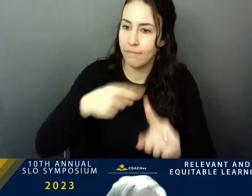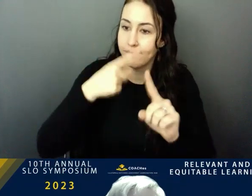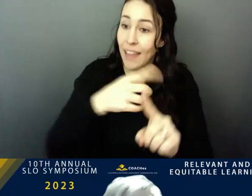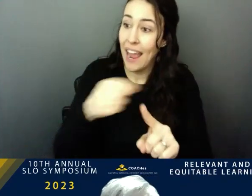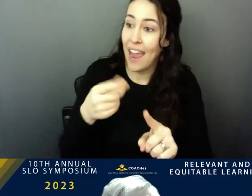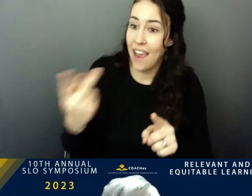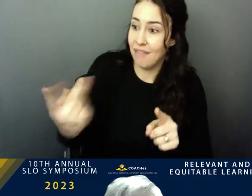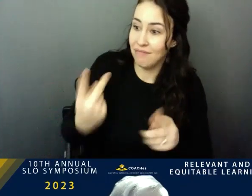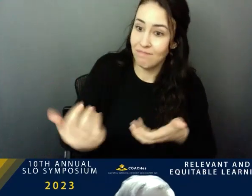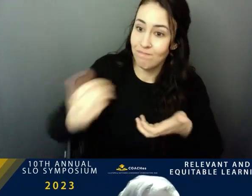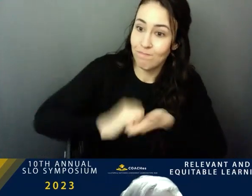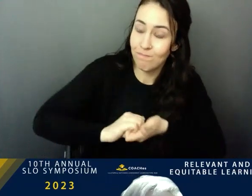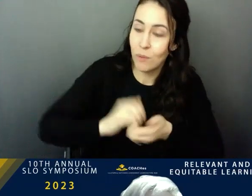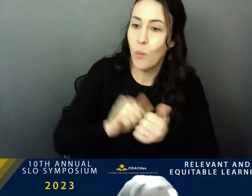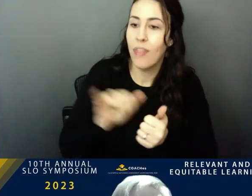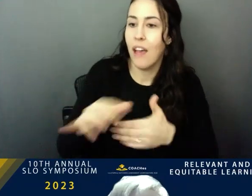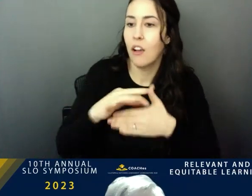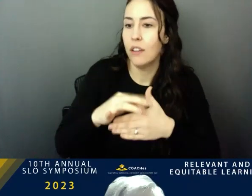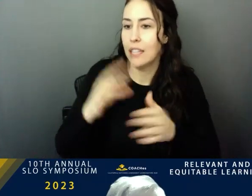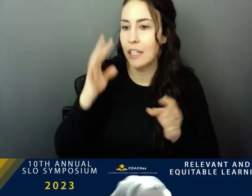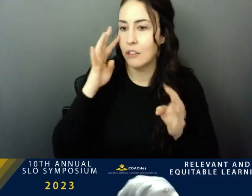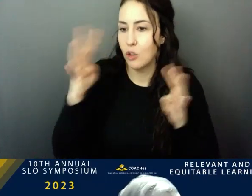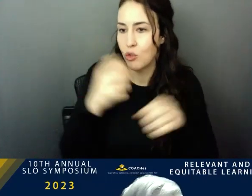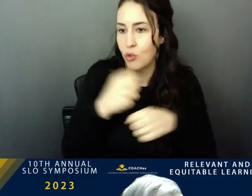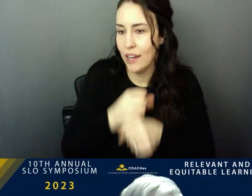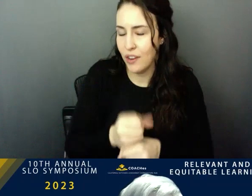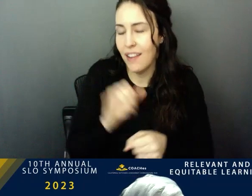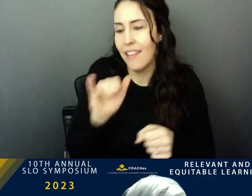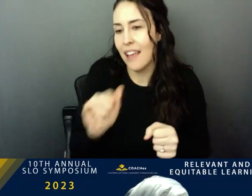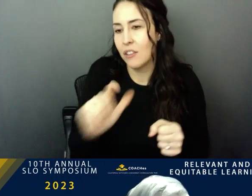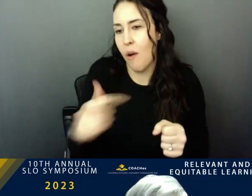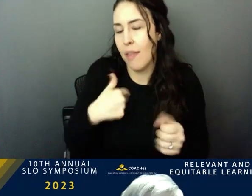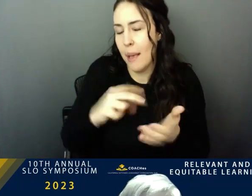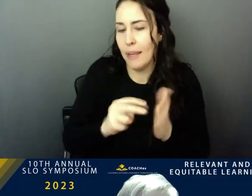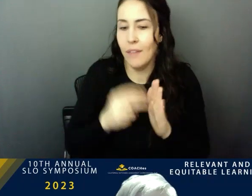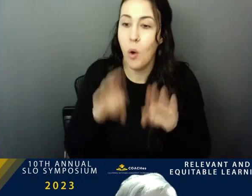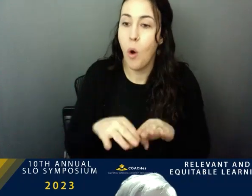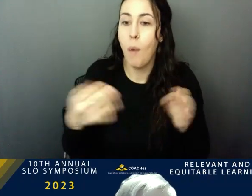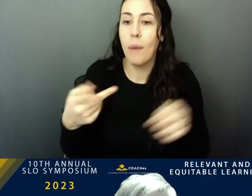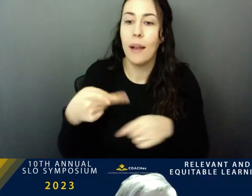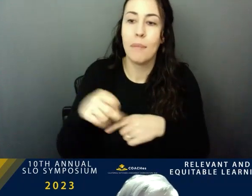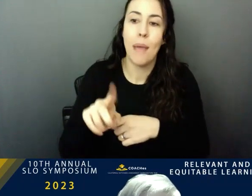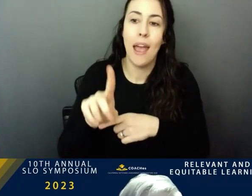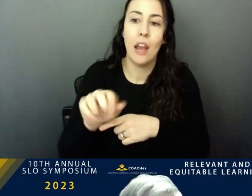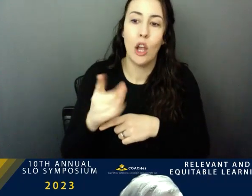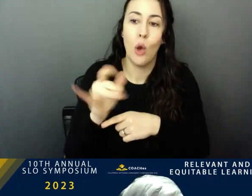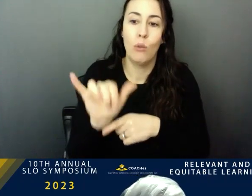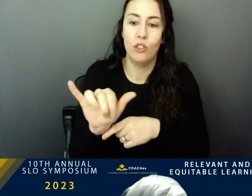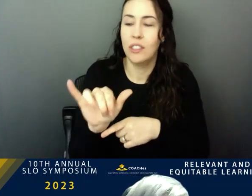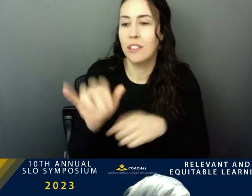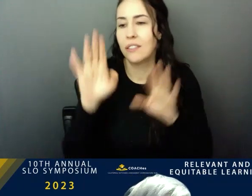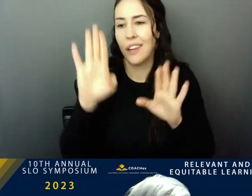in that content creation. So that's all that I was meaning for the open pedagogy. It's just a fantastic application to everything you're